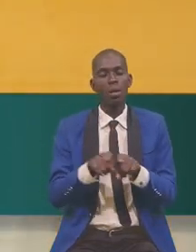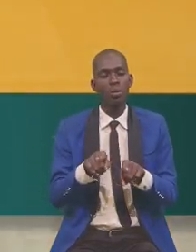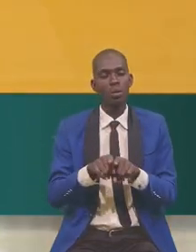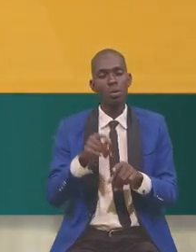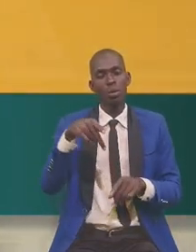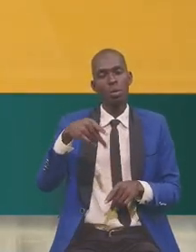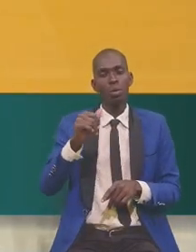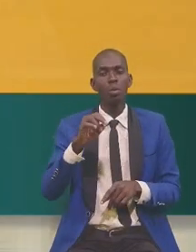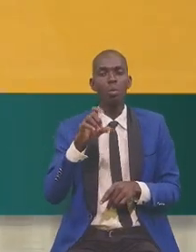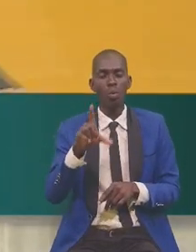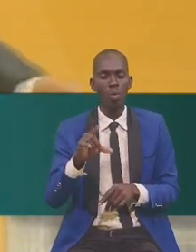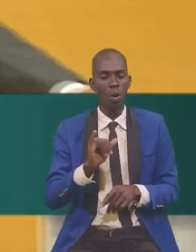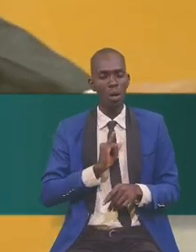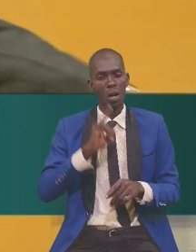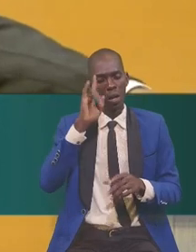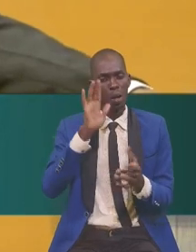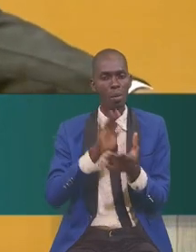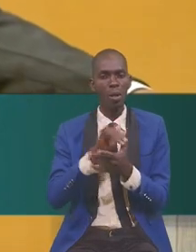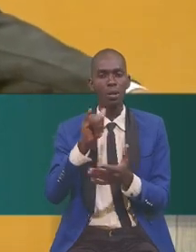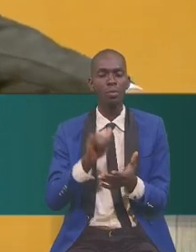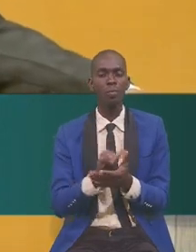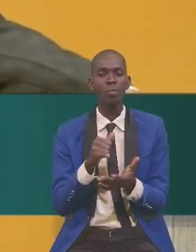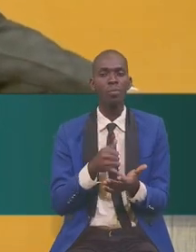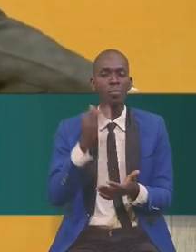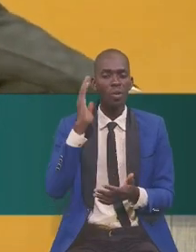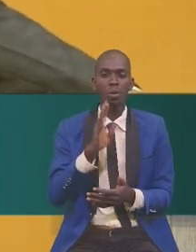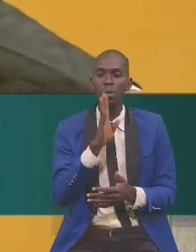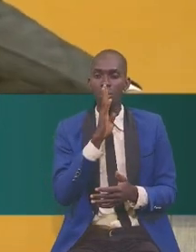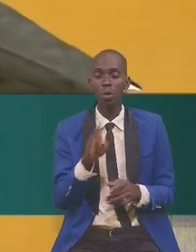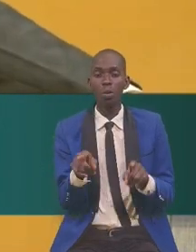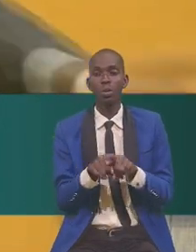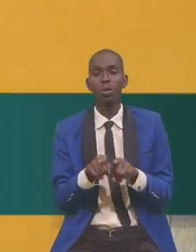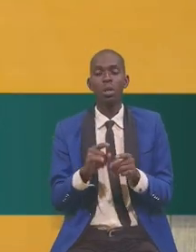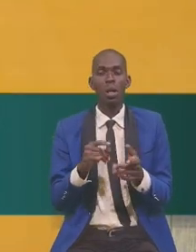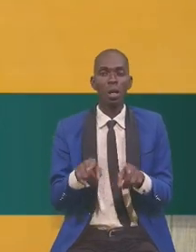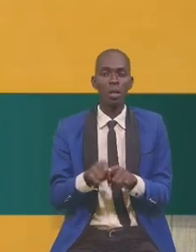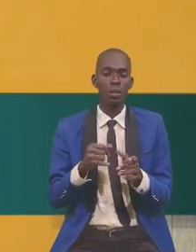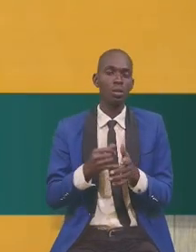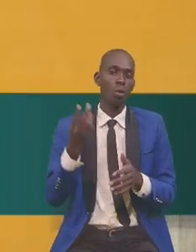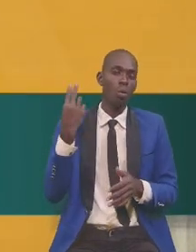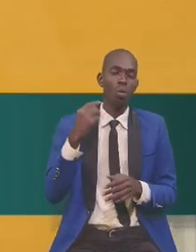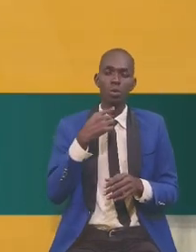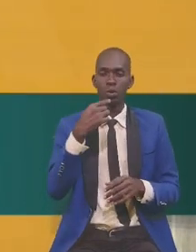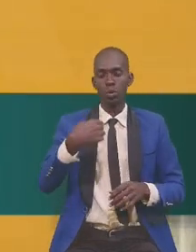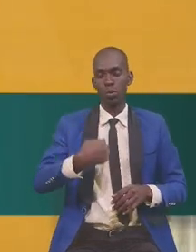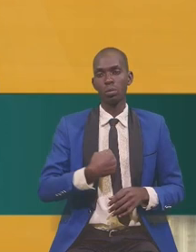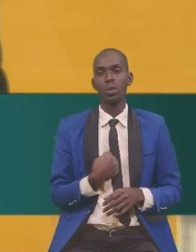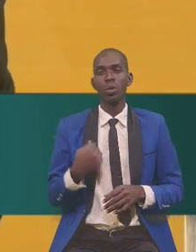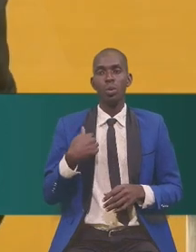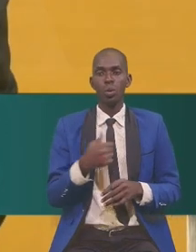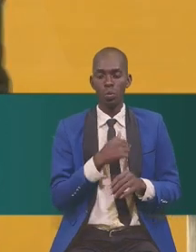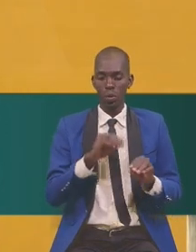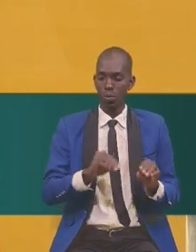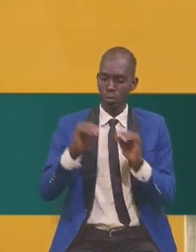apostle, I believe that it will be even as it was told me. We hang our